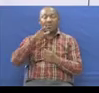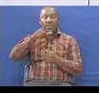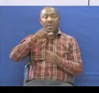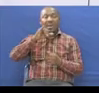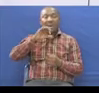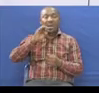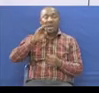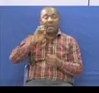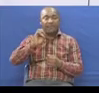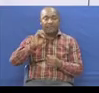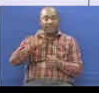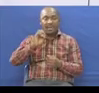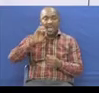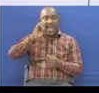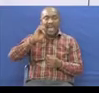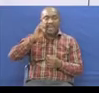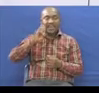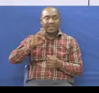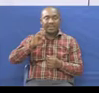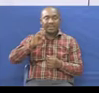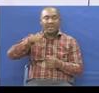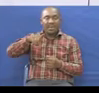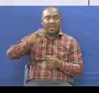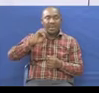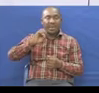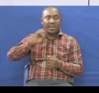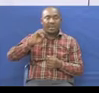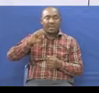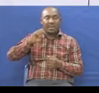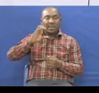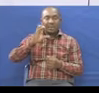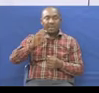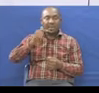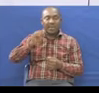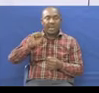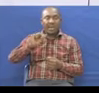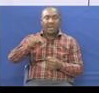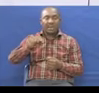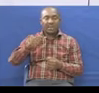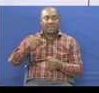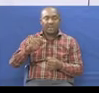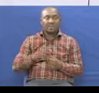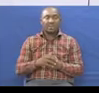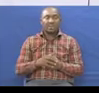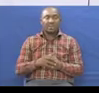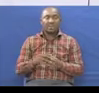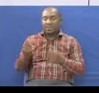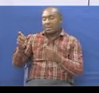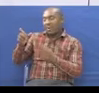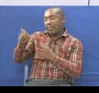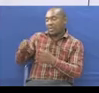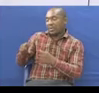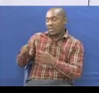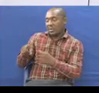years that a person is expected to live in a certain area. So the average number